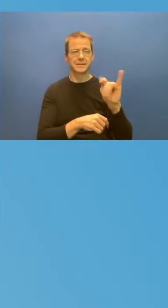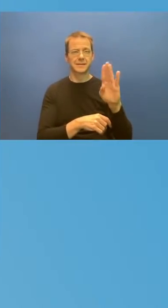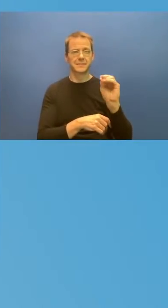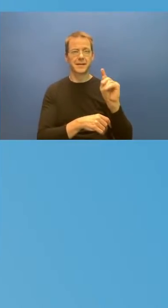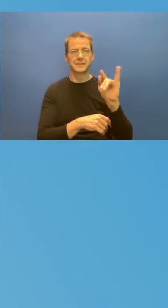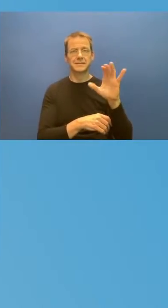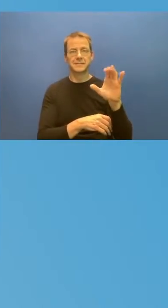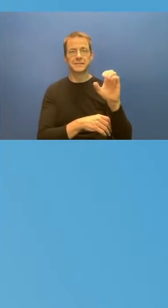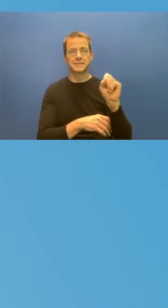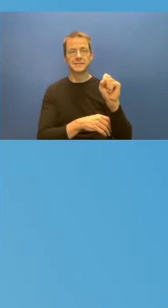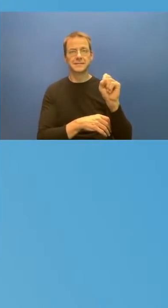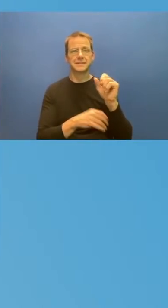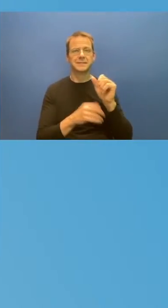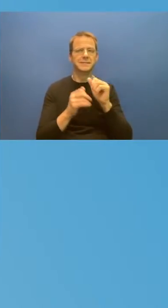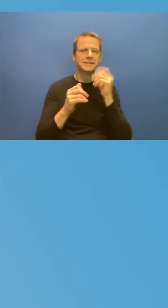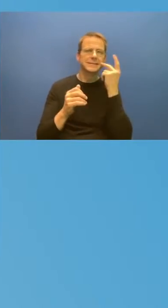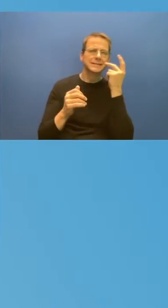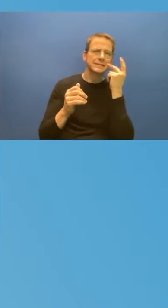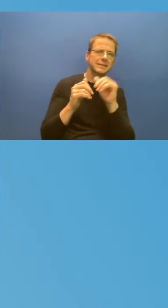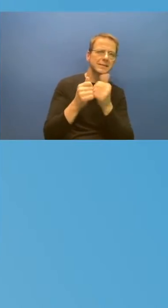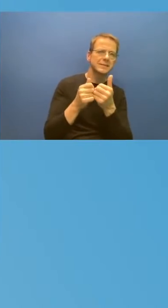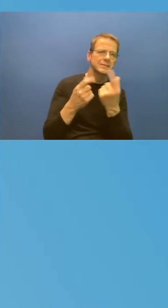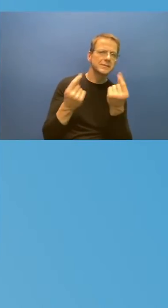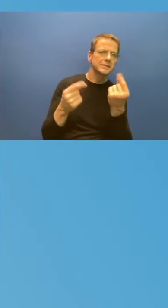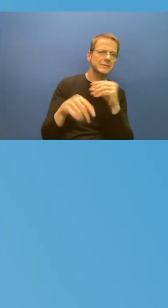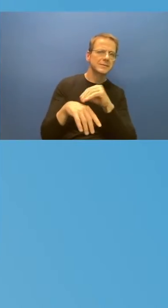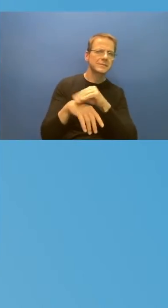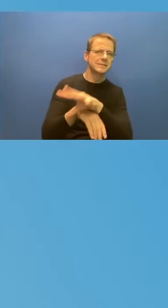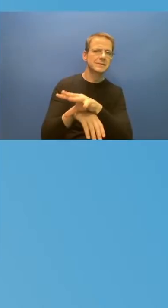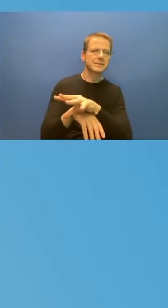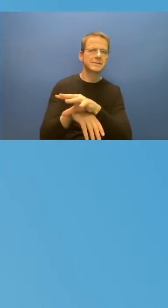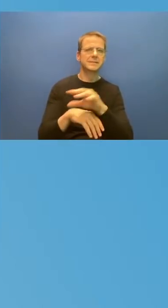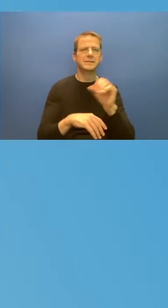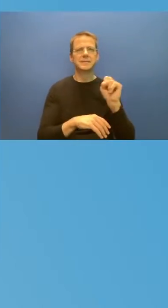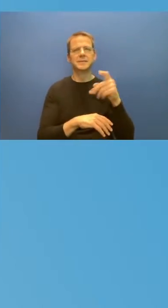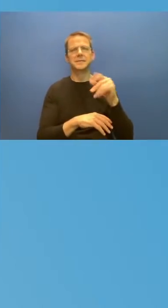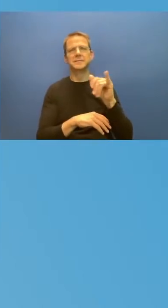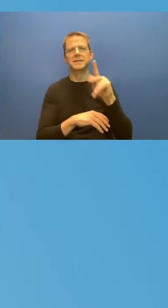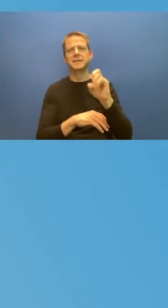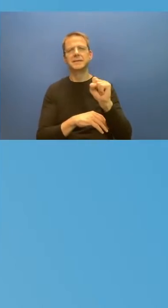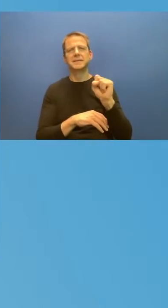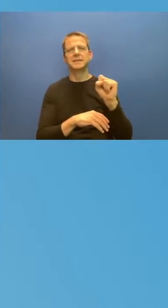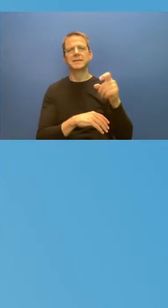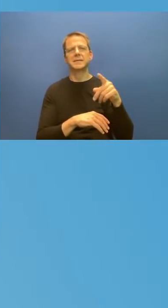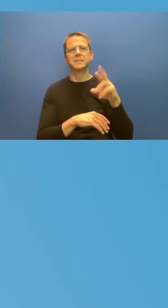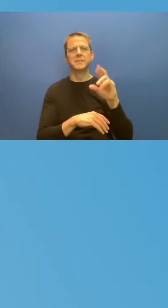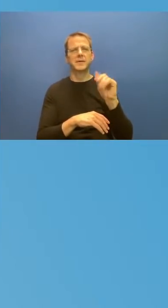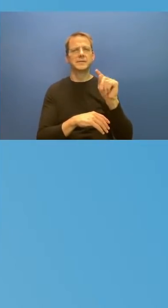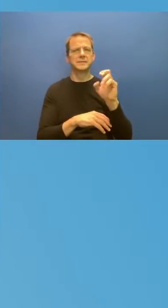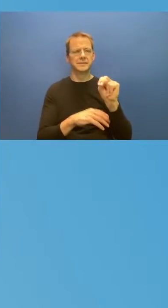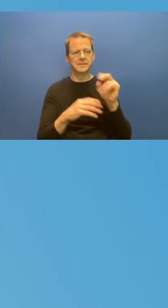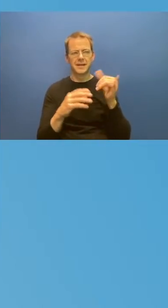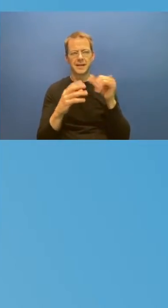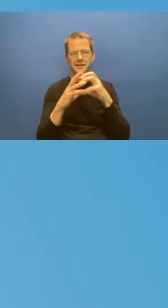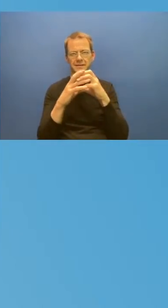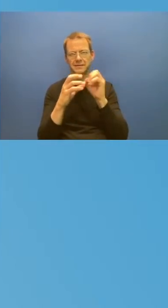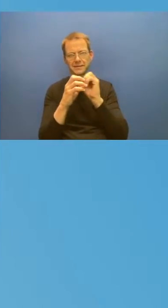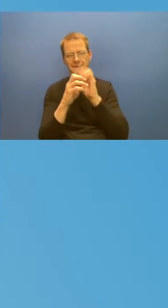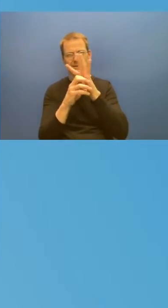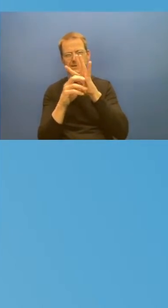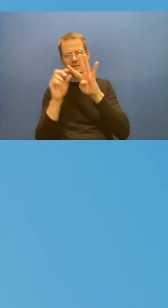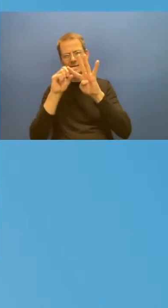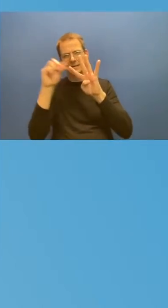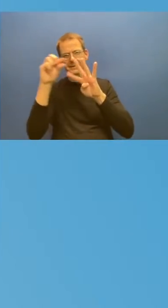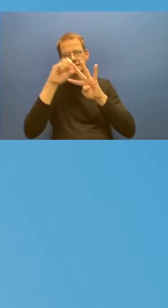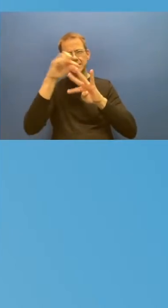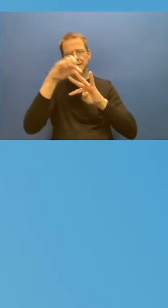right? We don't know if you put it in a room of 1,000 people, how many people are going to walk out with an infection? How